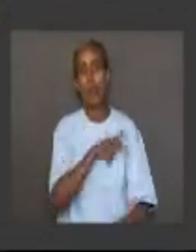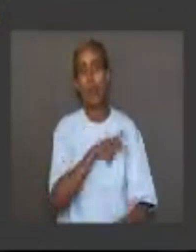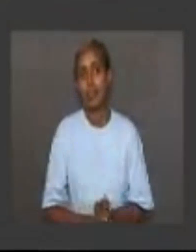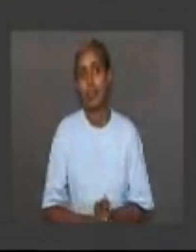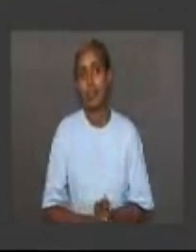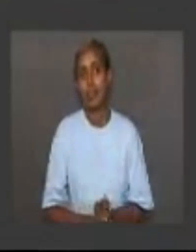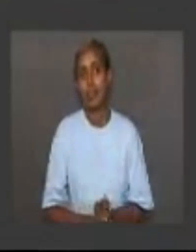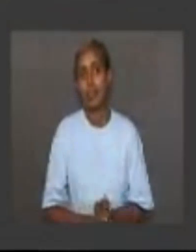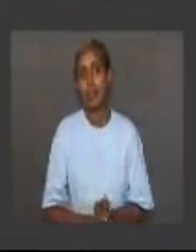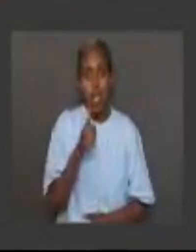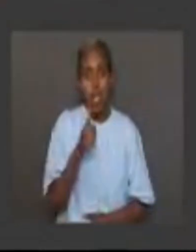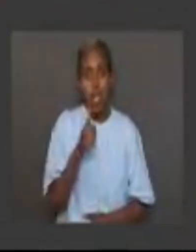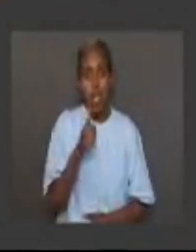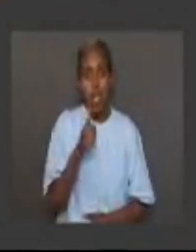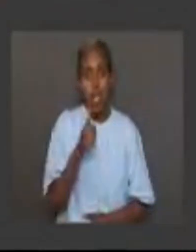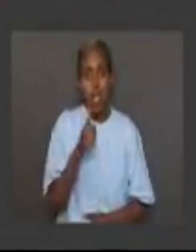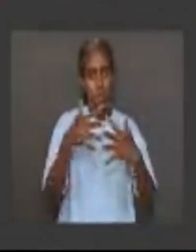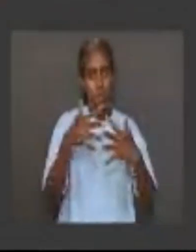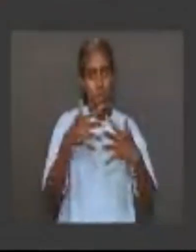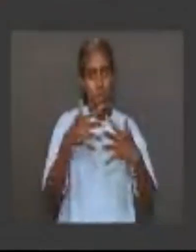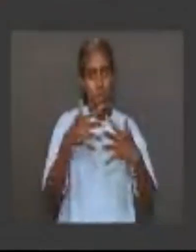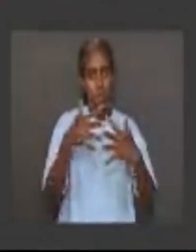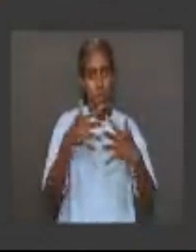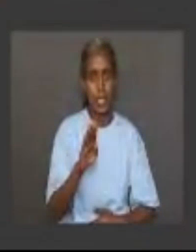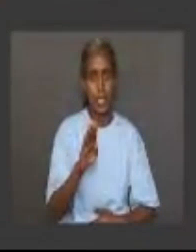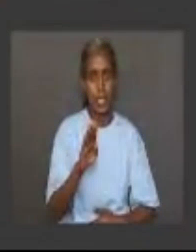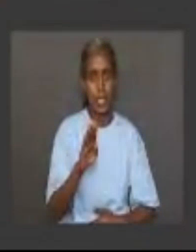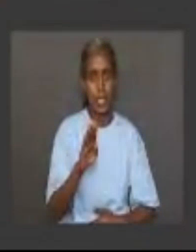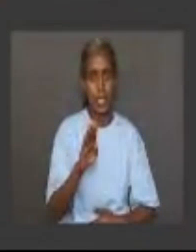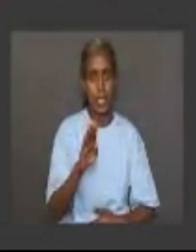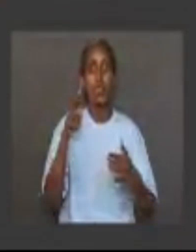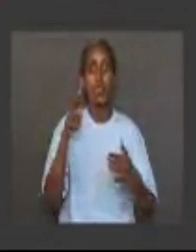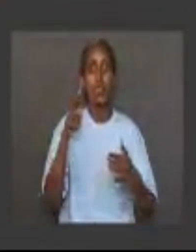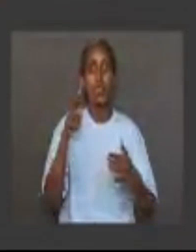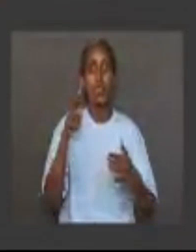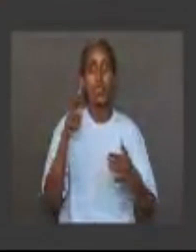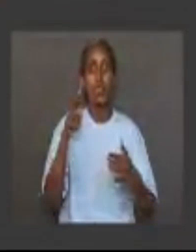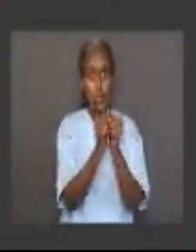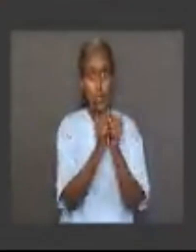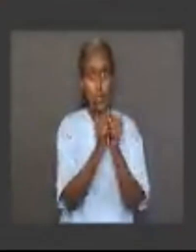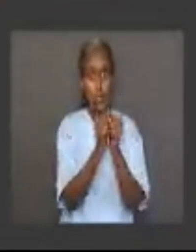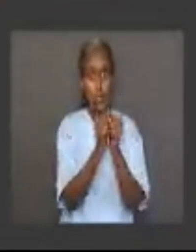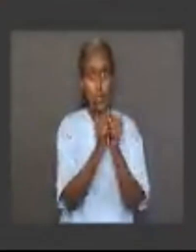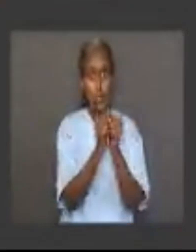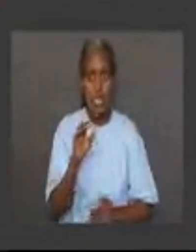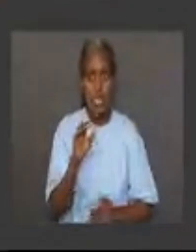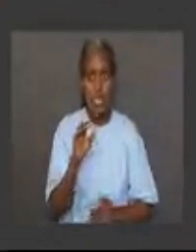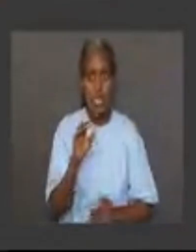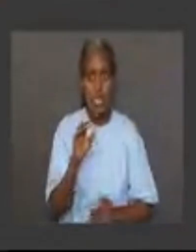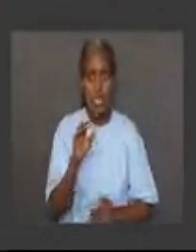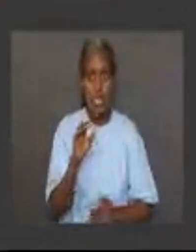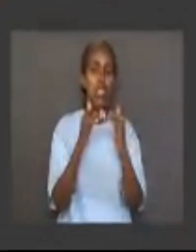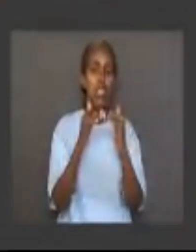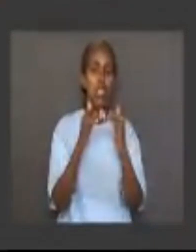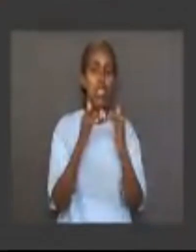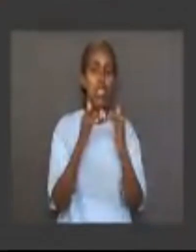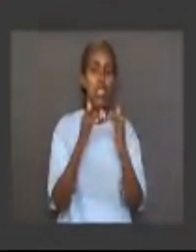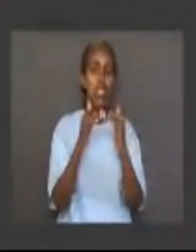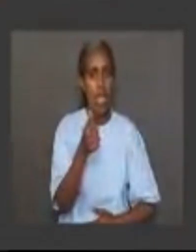A union B in union with C equals A